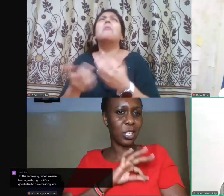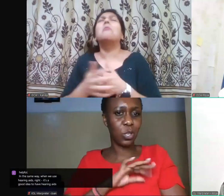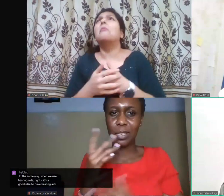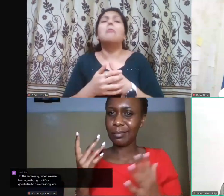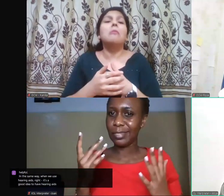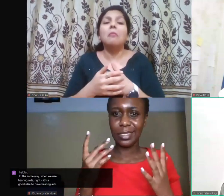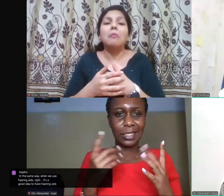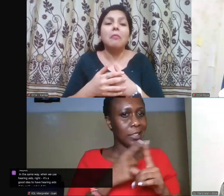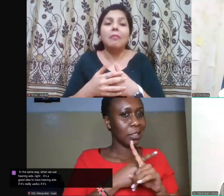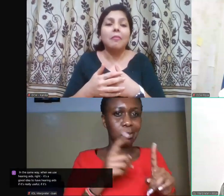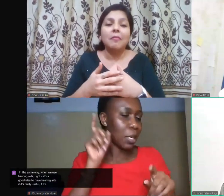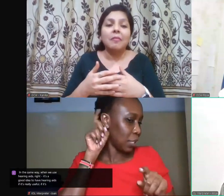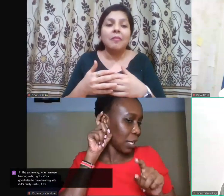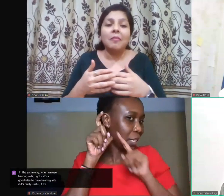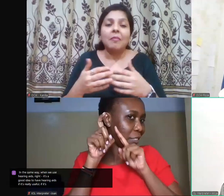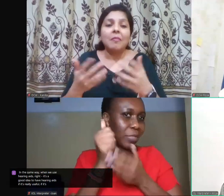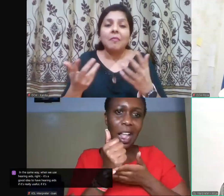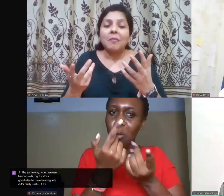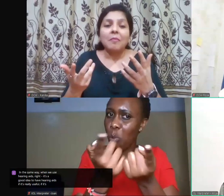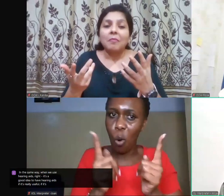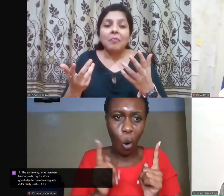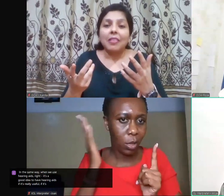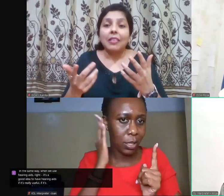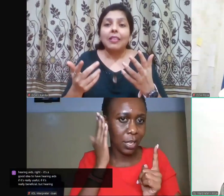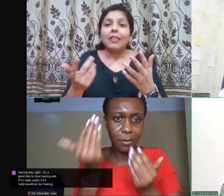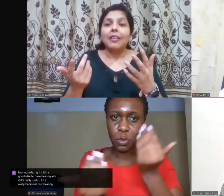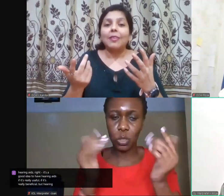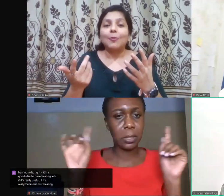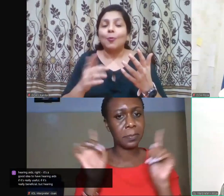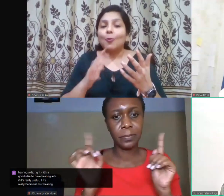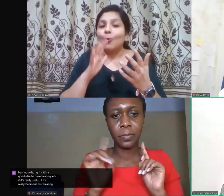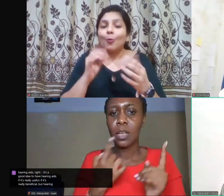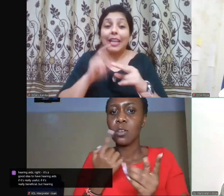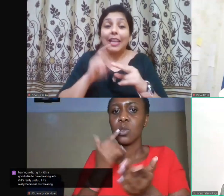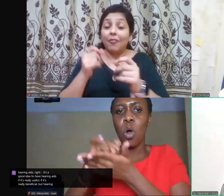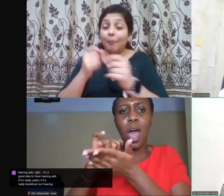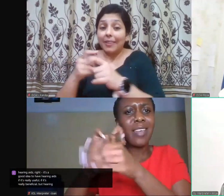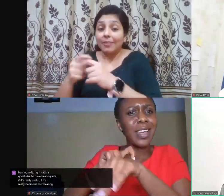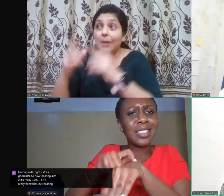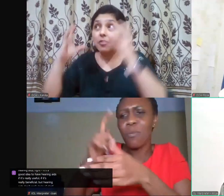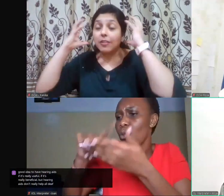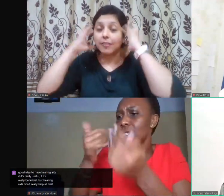don't really help all deaf children, no? So at that time, what does a deaf child do?